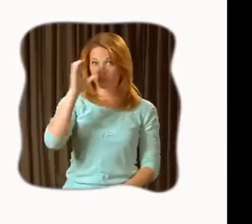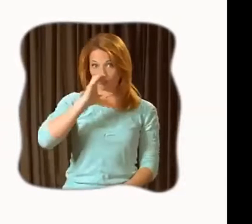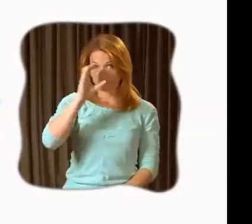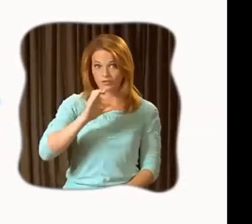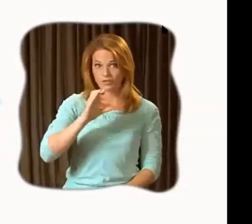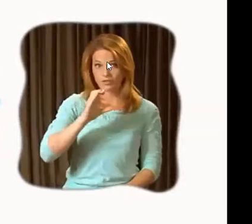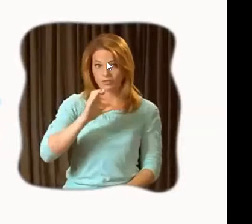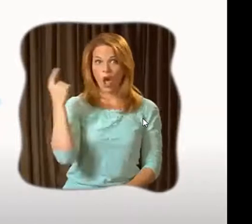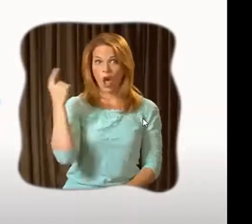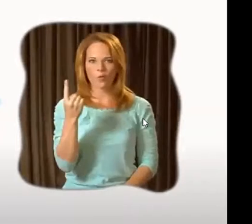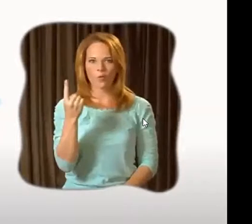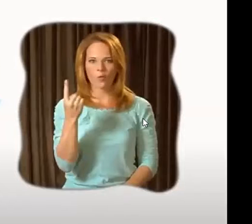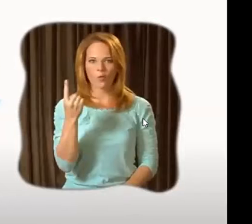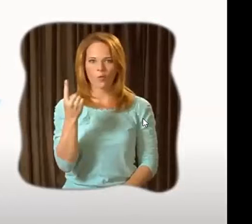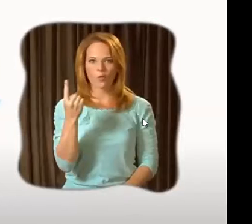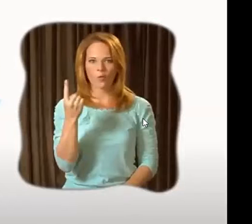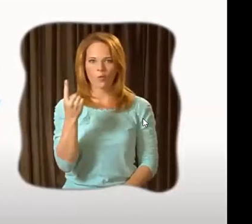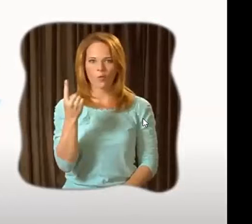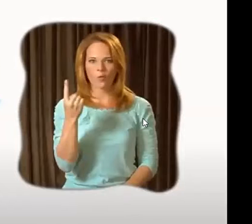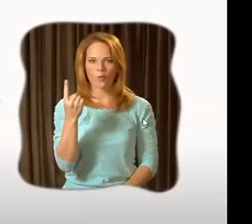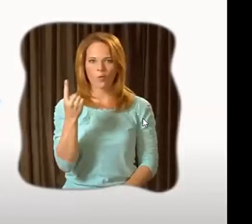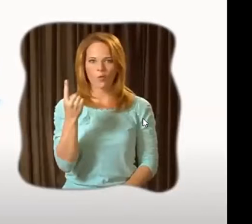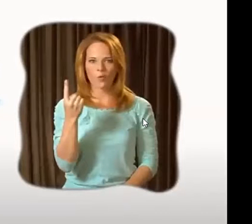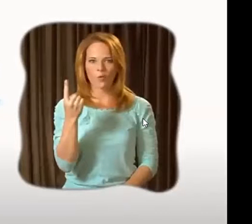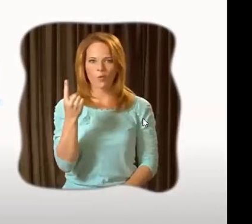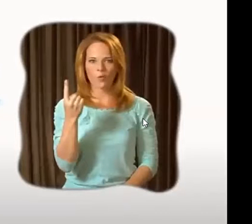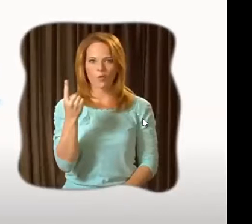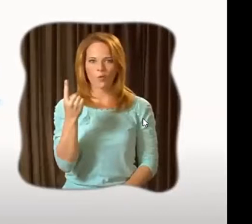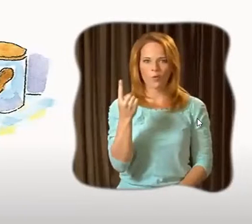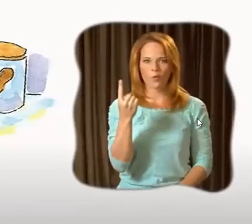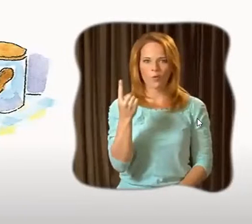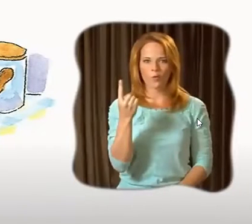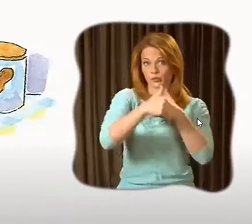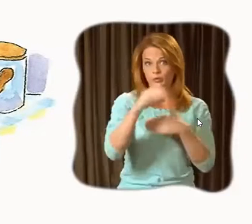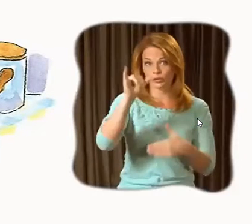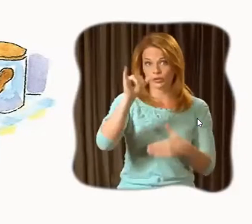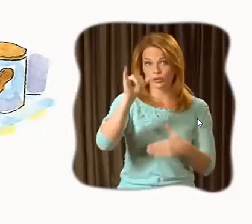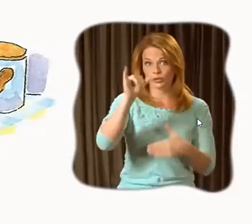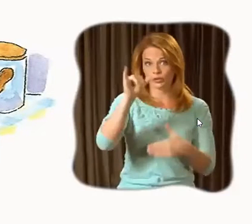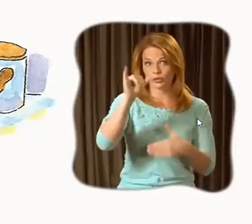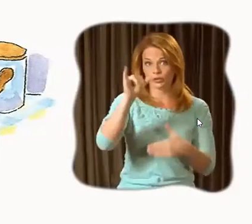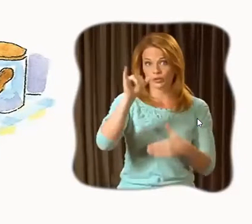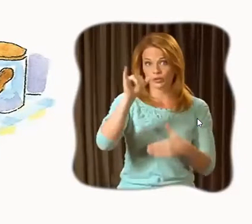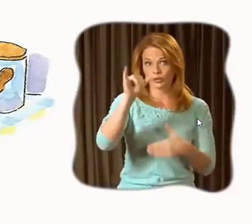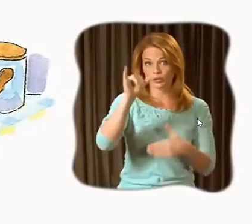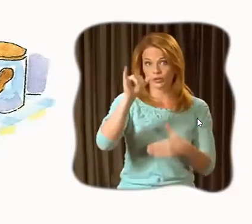Chester always had the same thing for breakfast: toast with jam, peanut